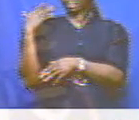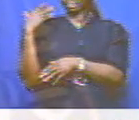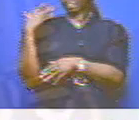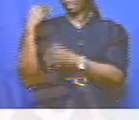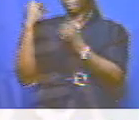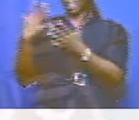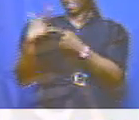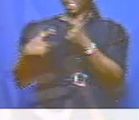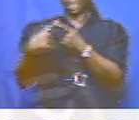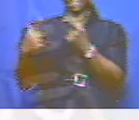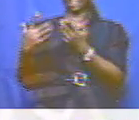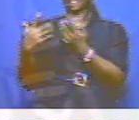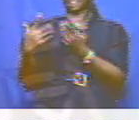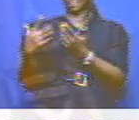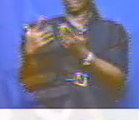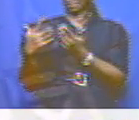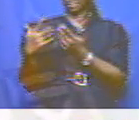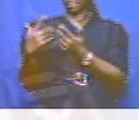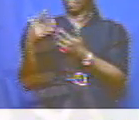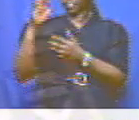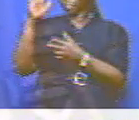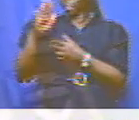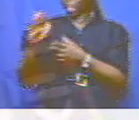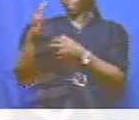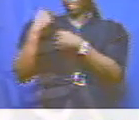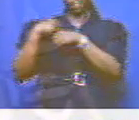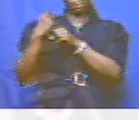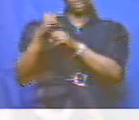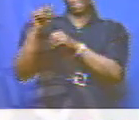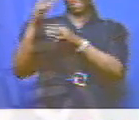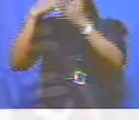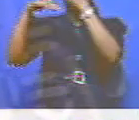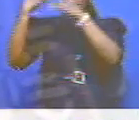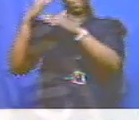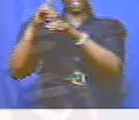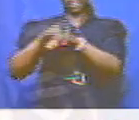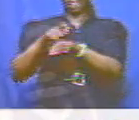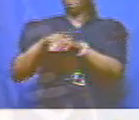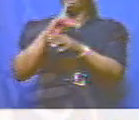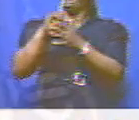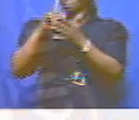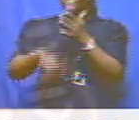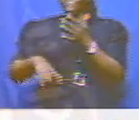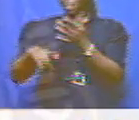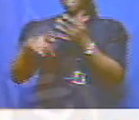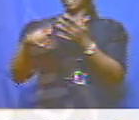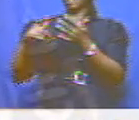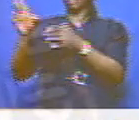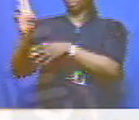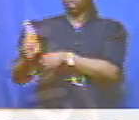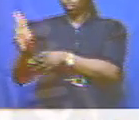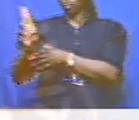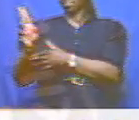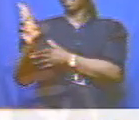many years, other than for the Danfords, we've never been able to make these qualifying times. So what we qualify on are the universality